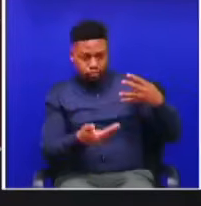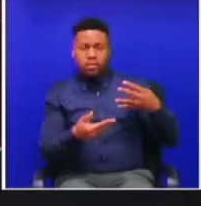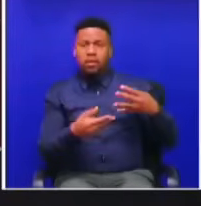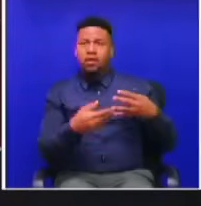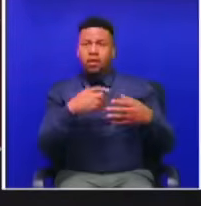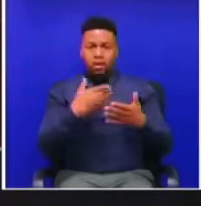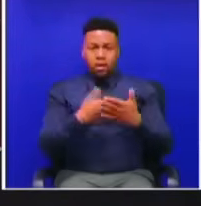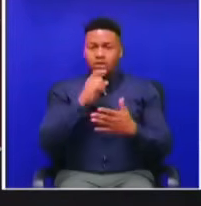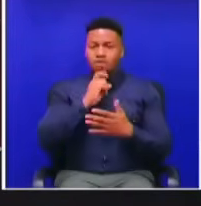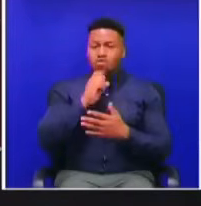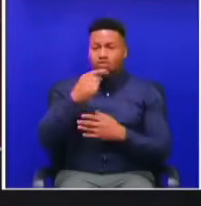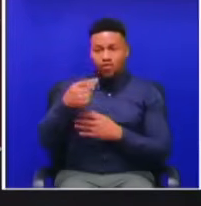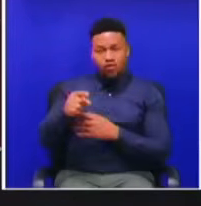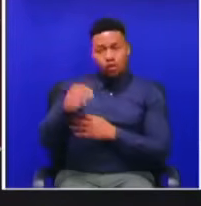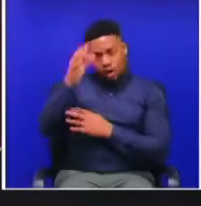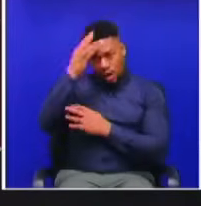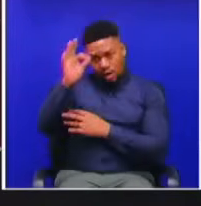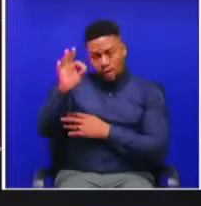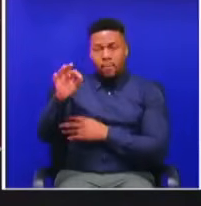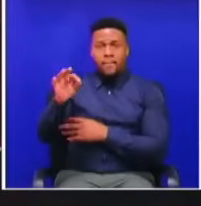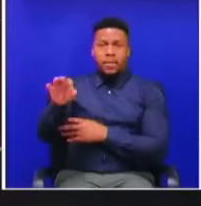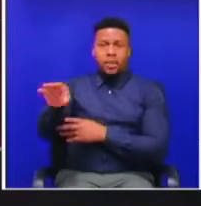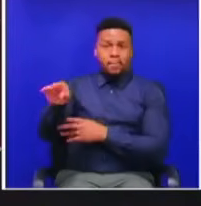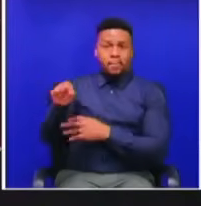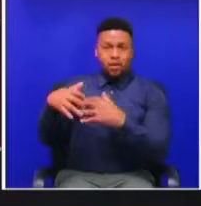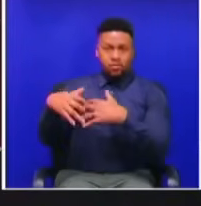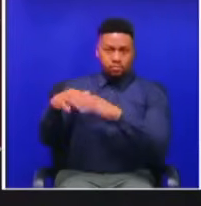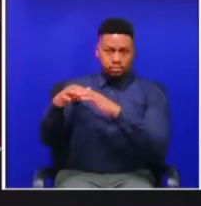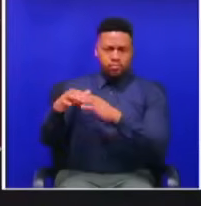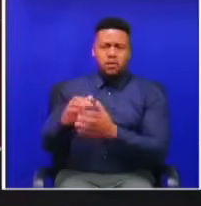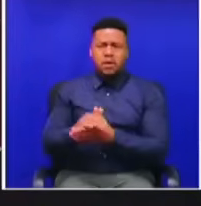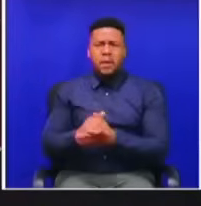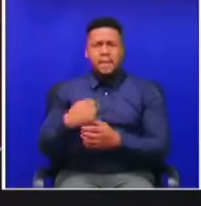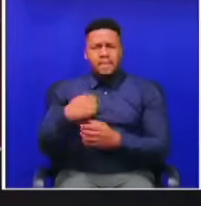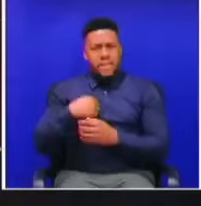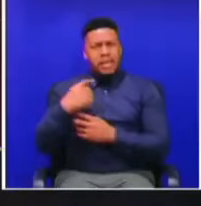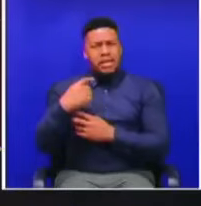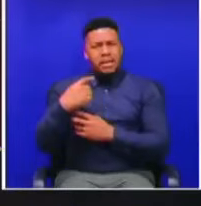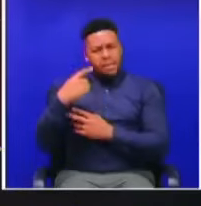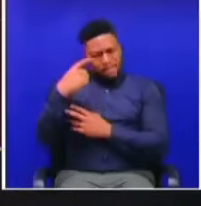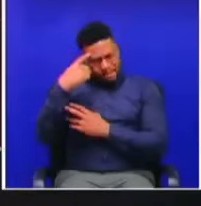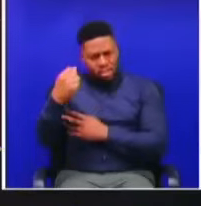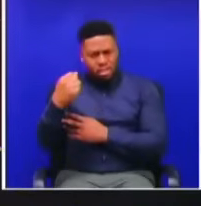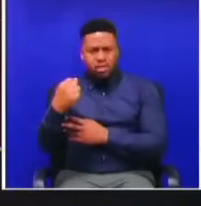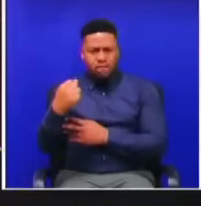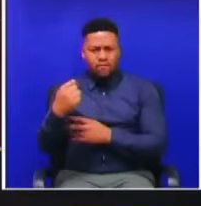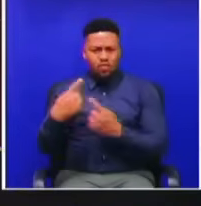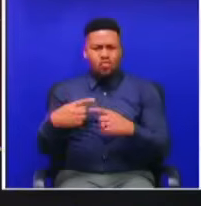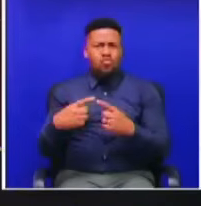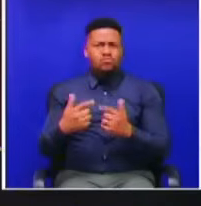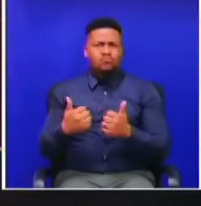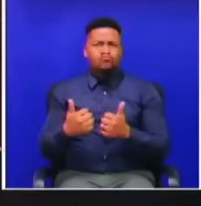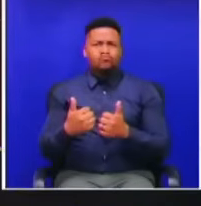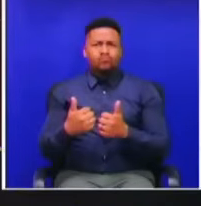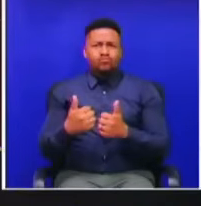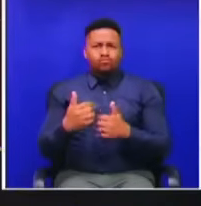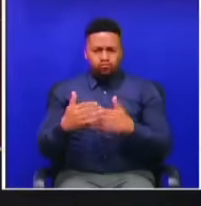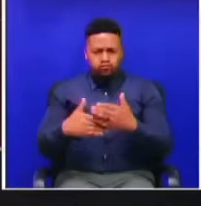I do think that we have moved quite considerably closer to what we could finally